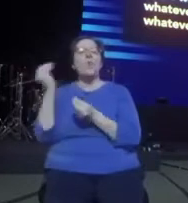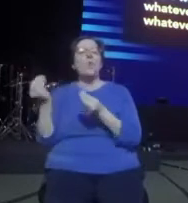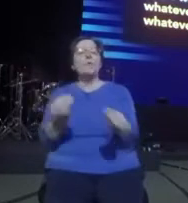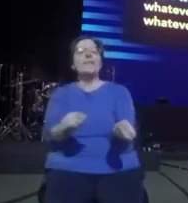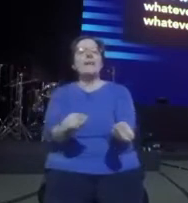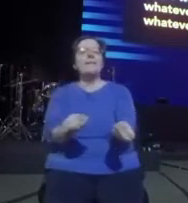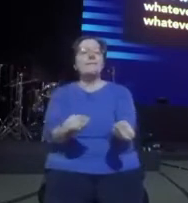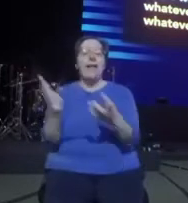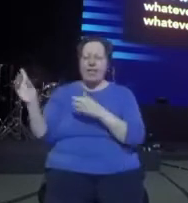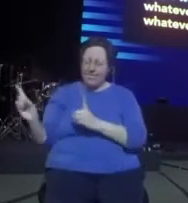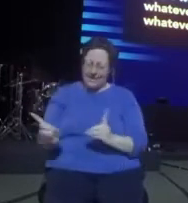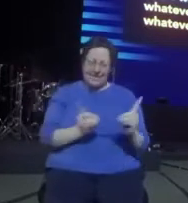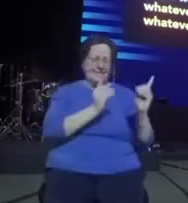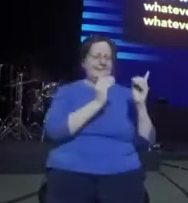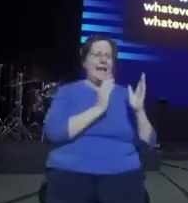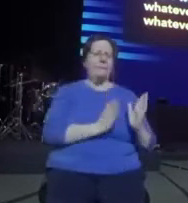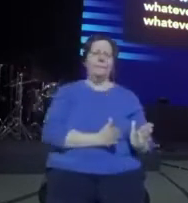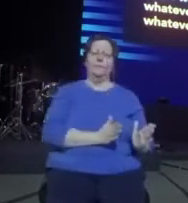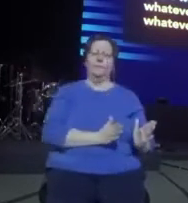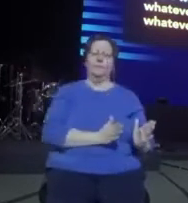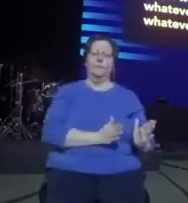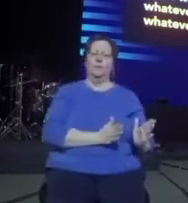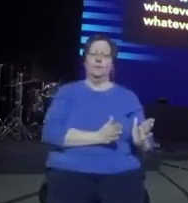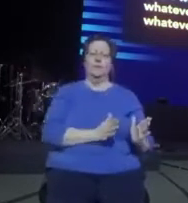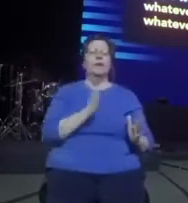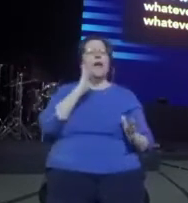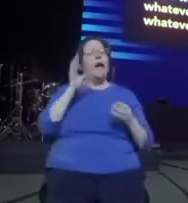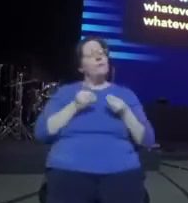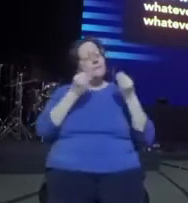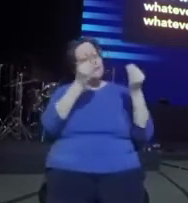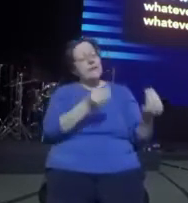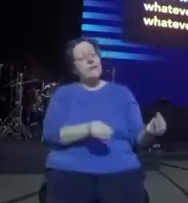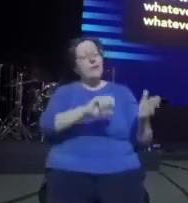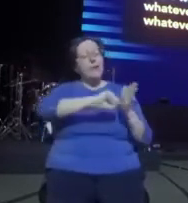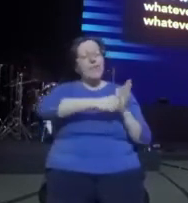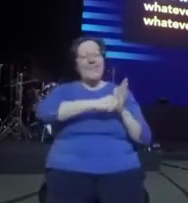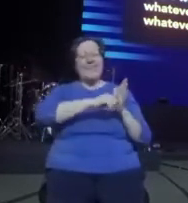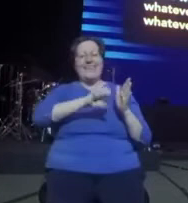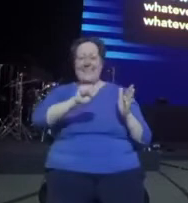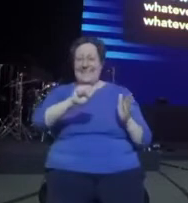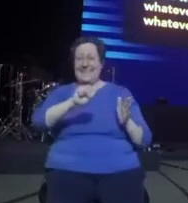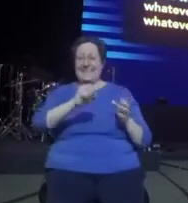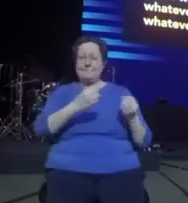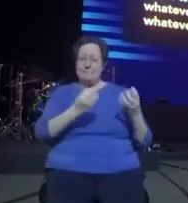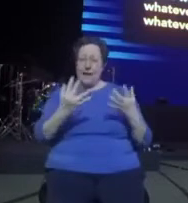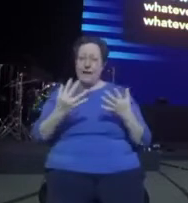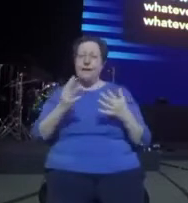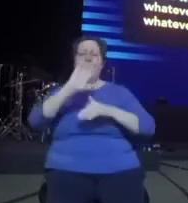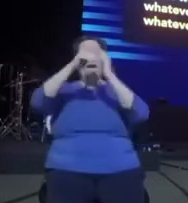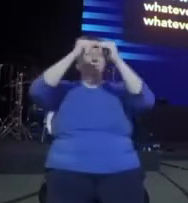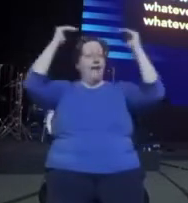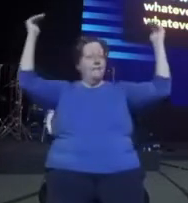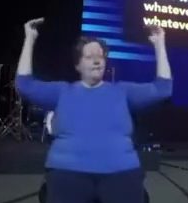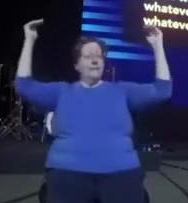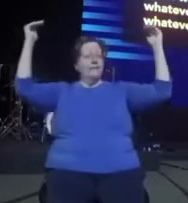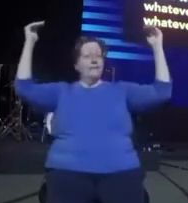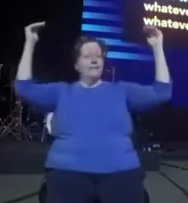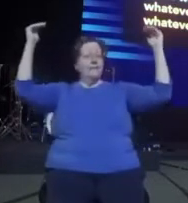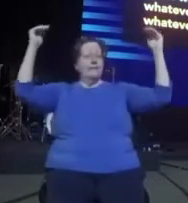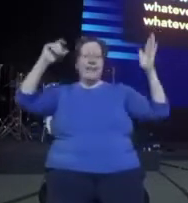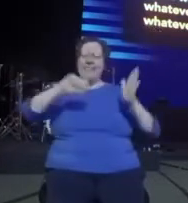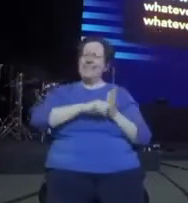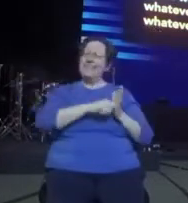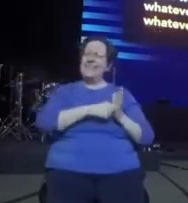His disciples. And he says, I'll give you the keys of the kingdom of heaven. The keys are